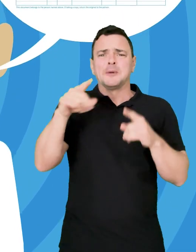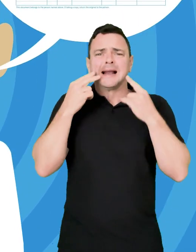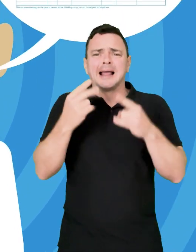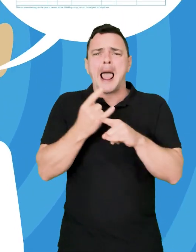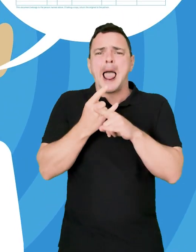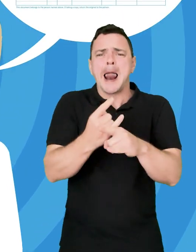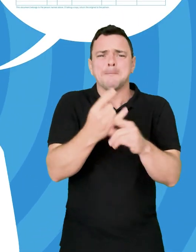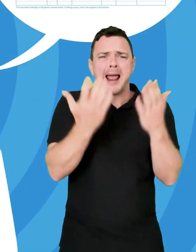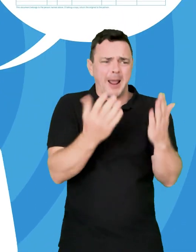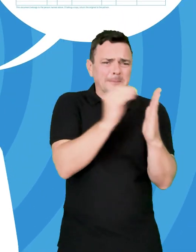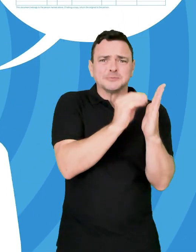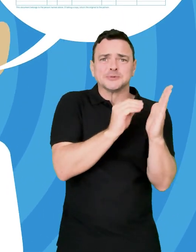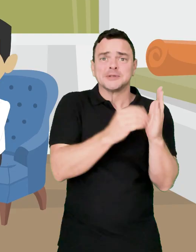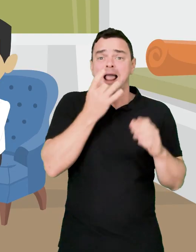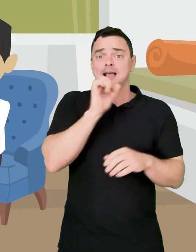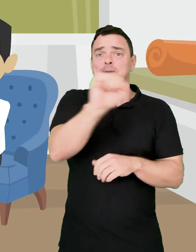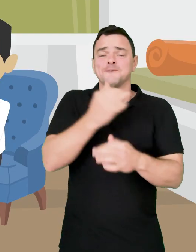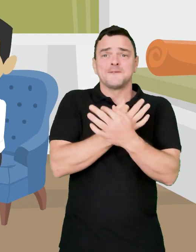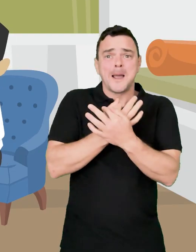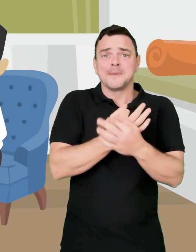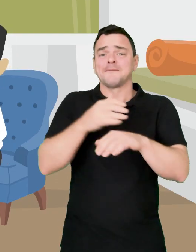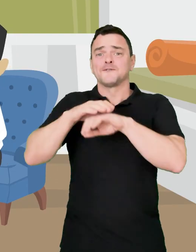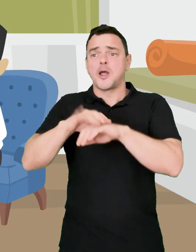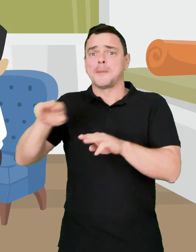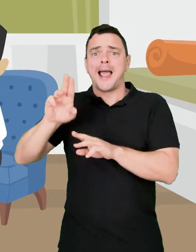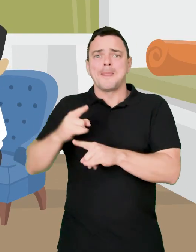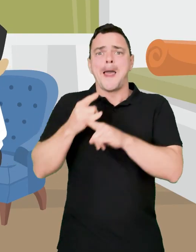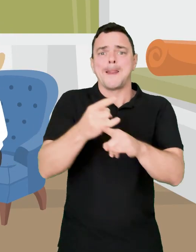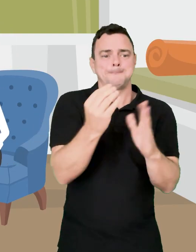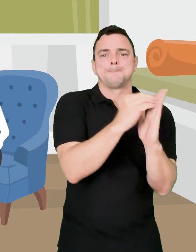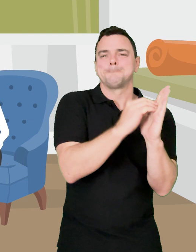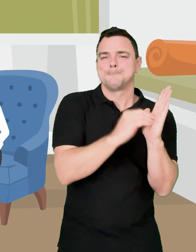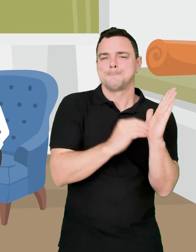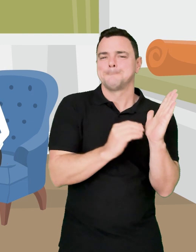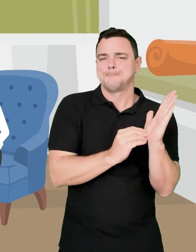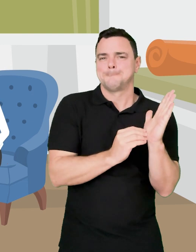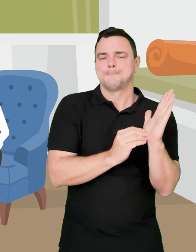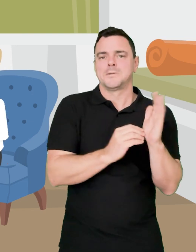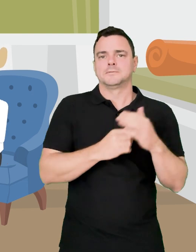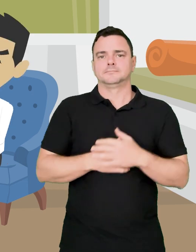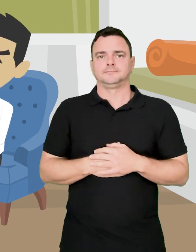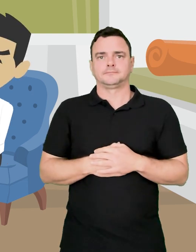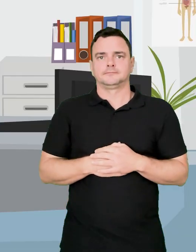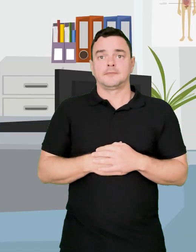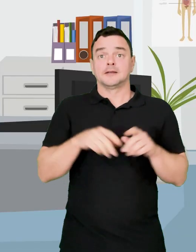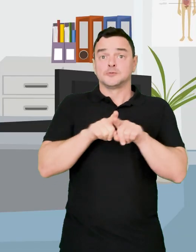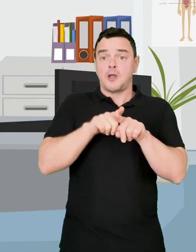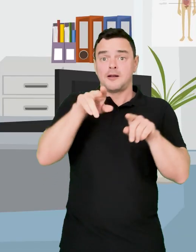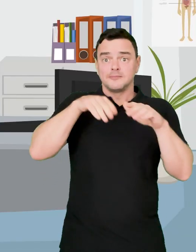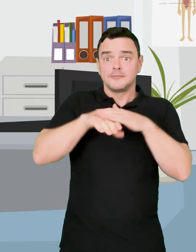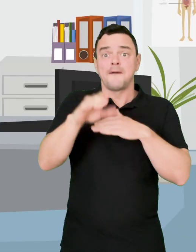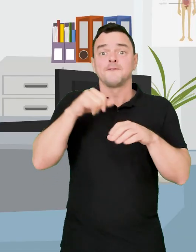If you need help filling in your medicines list, ask family members, friends, or people who support